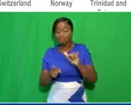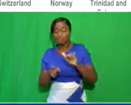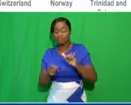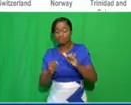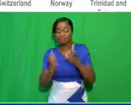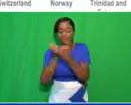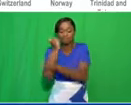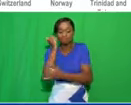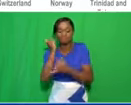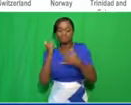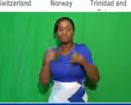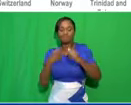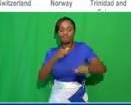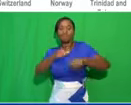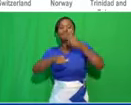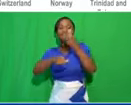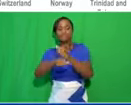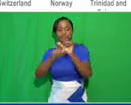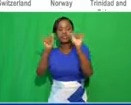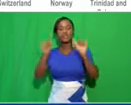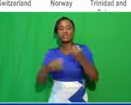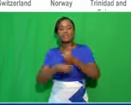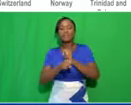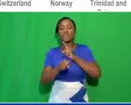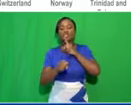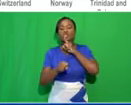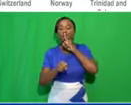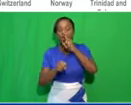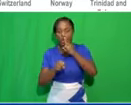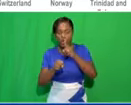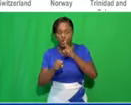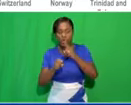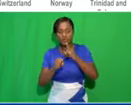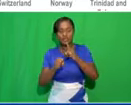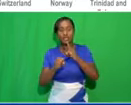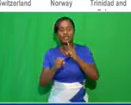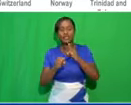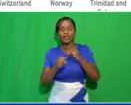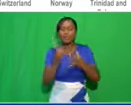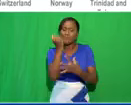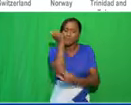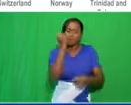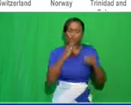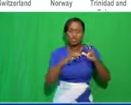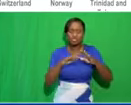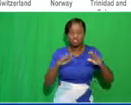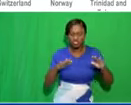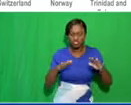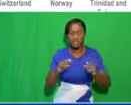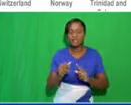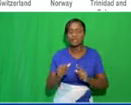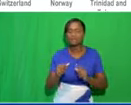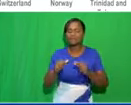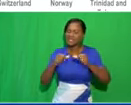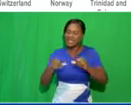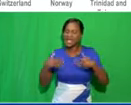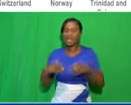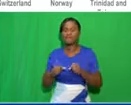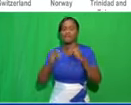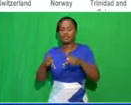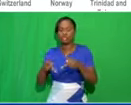put systems in place to ensure that disparity doesn't carry over too much into the education system.